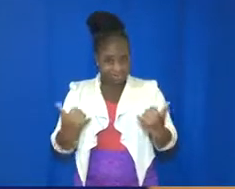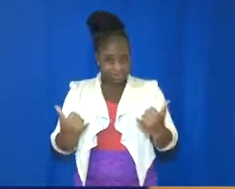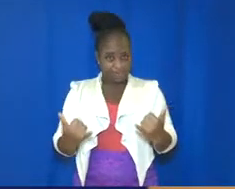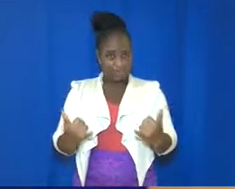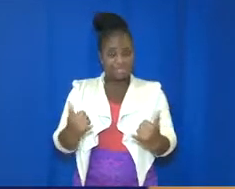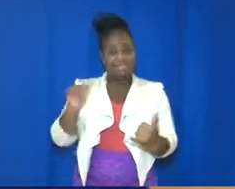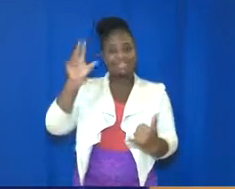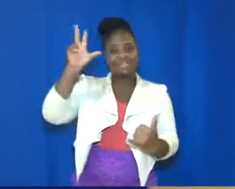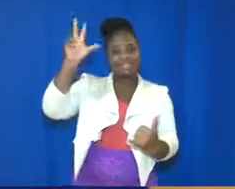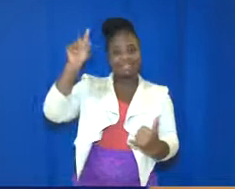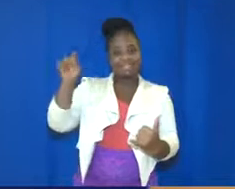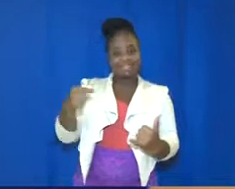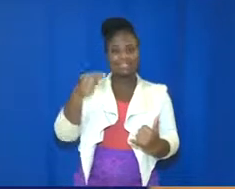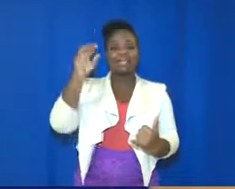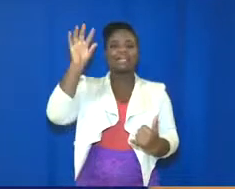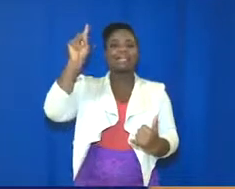the time at